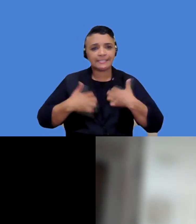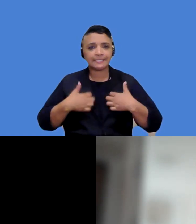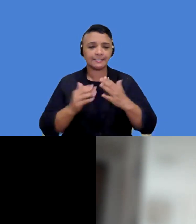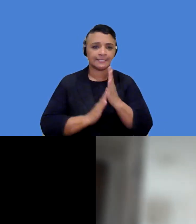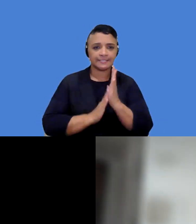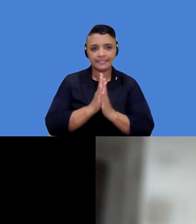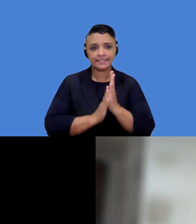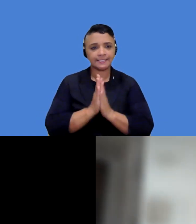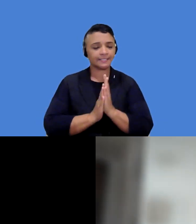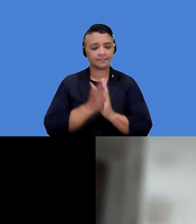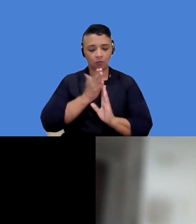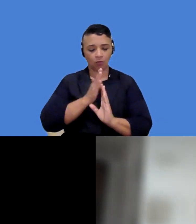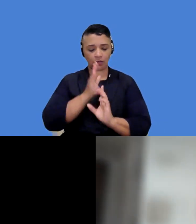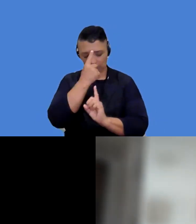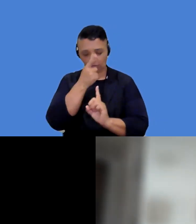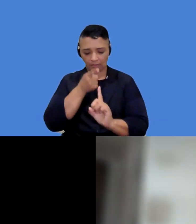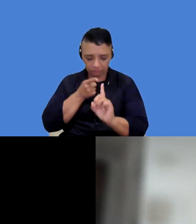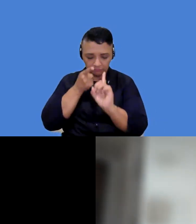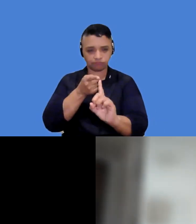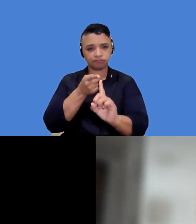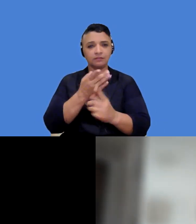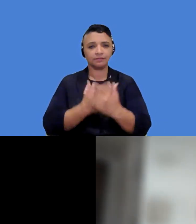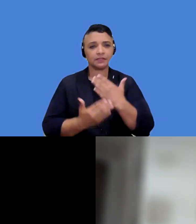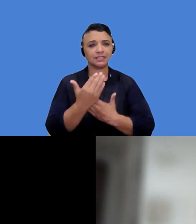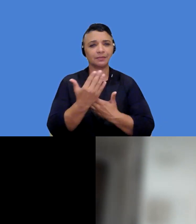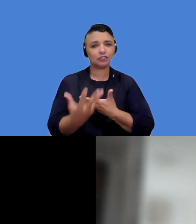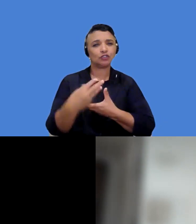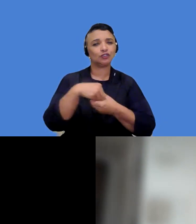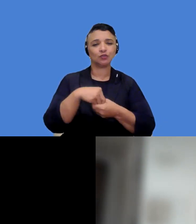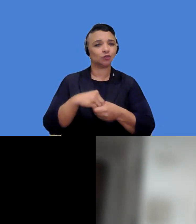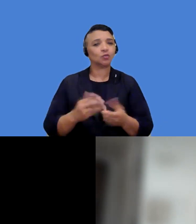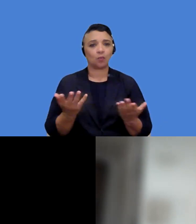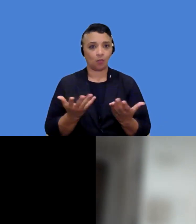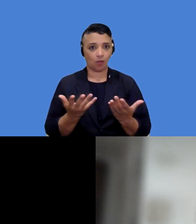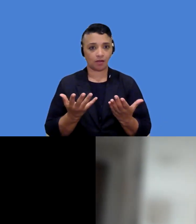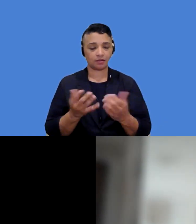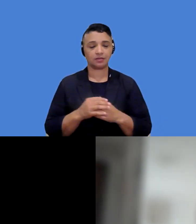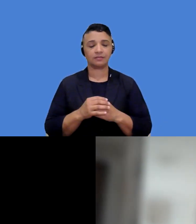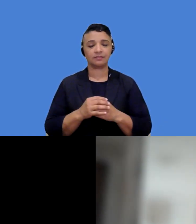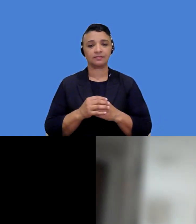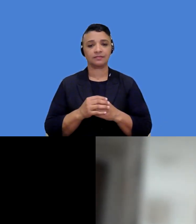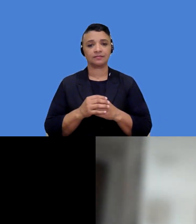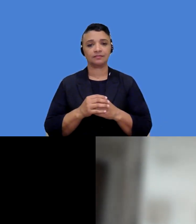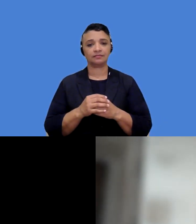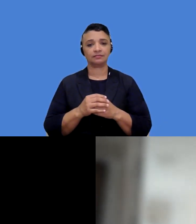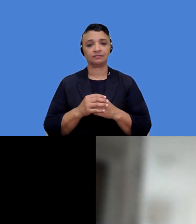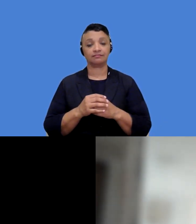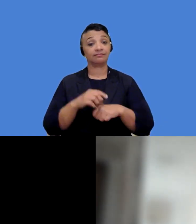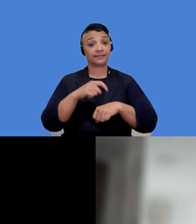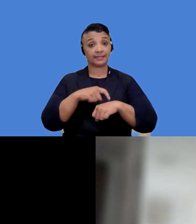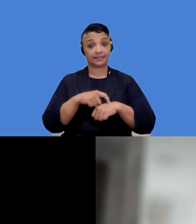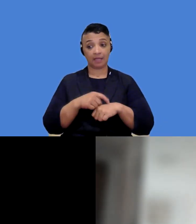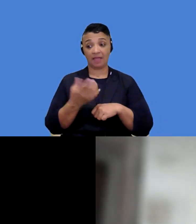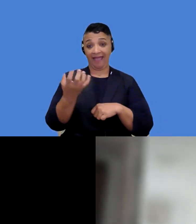critically think about disability inclusion and reinforce where it was already